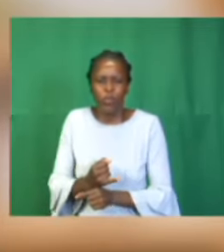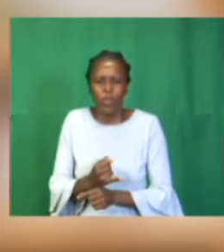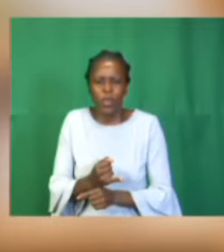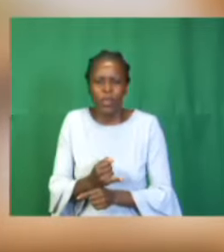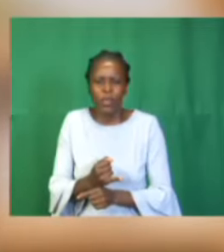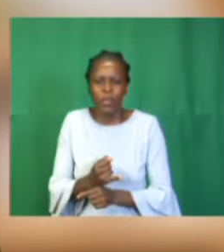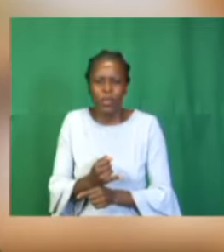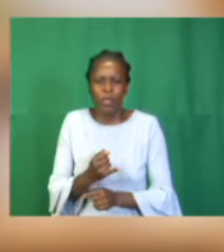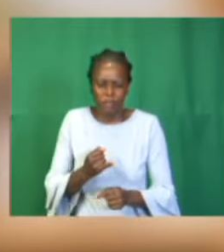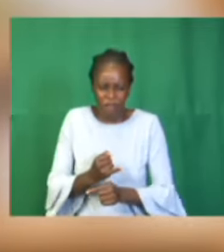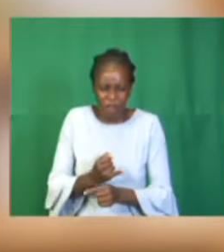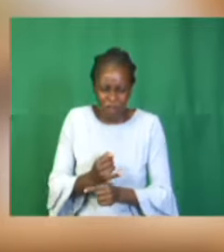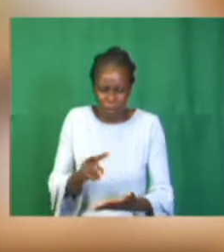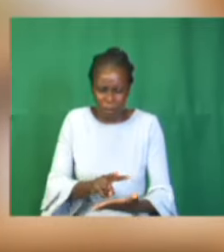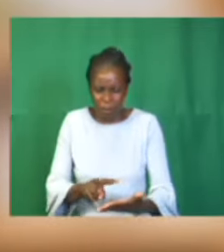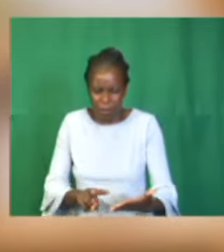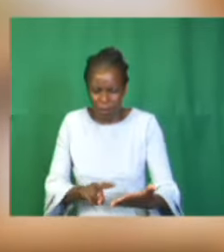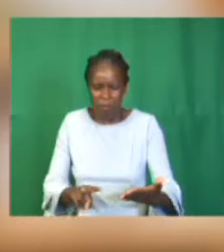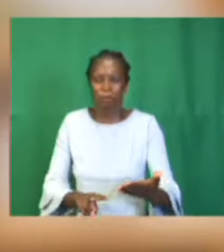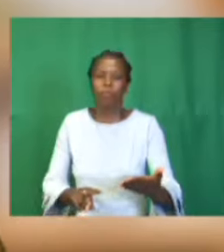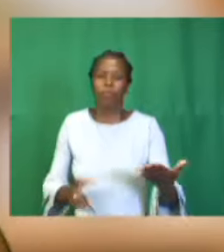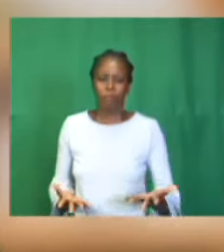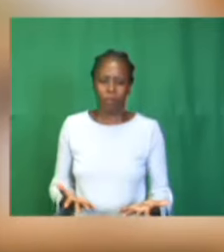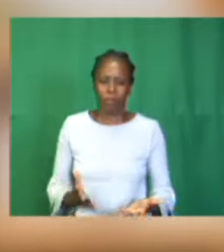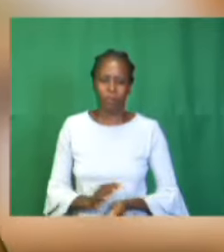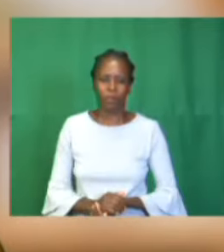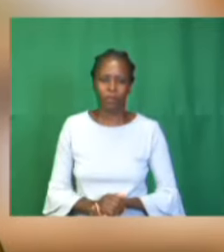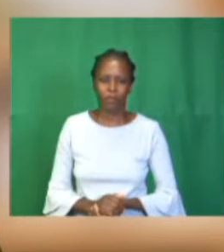reading very fast. I will start with